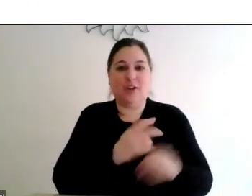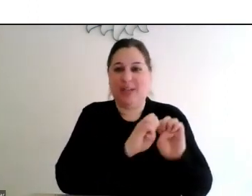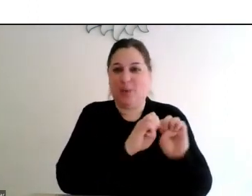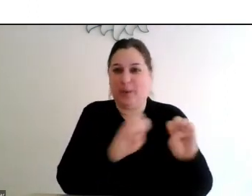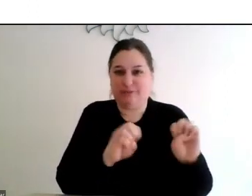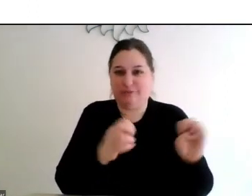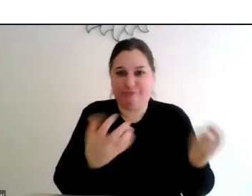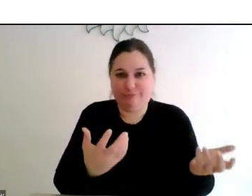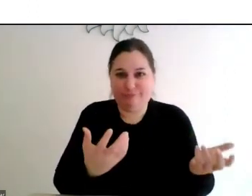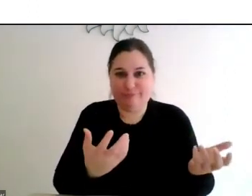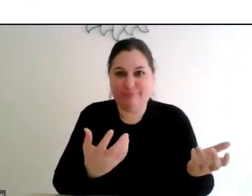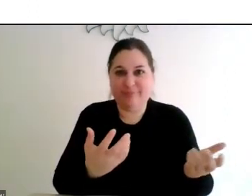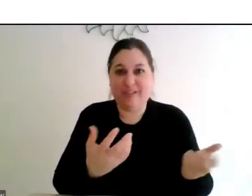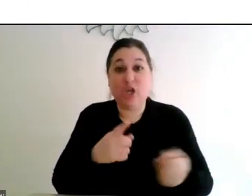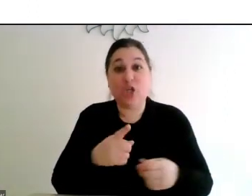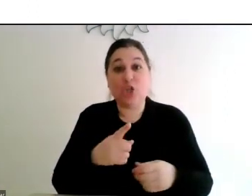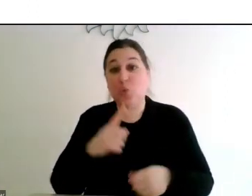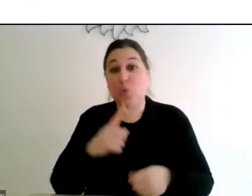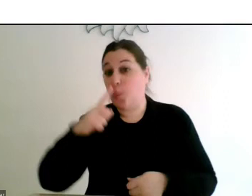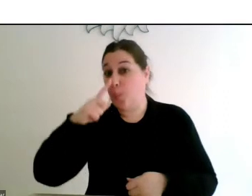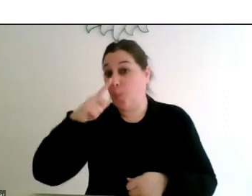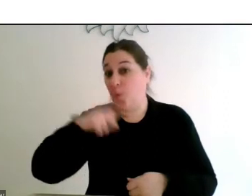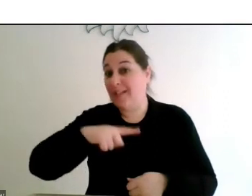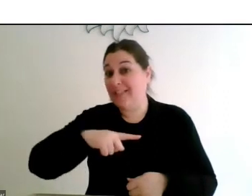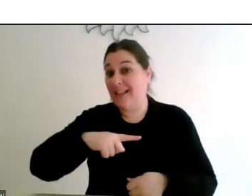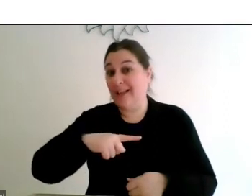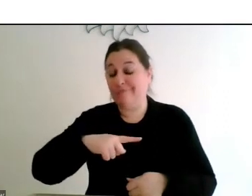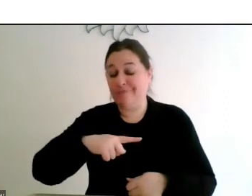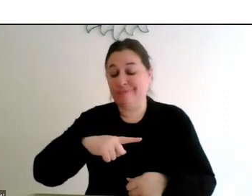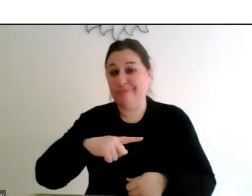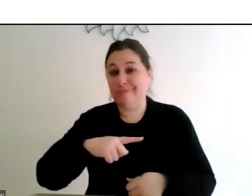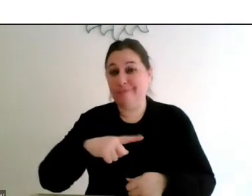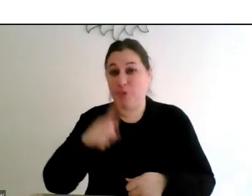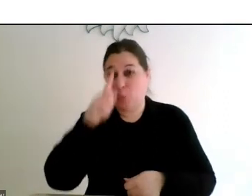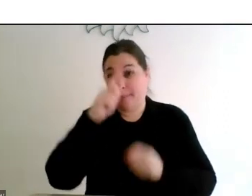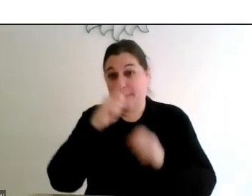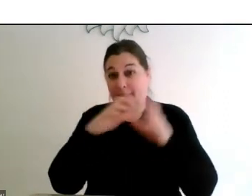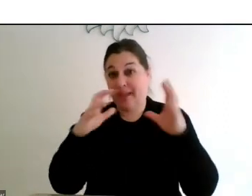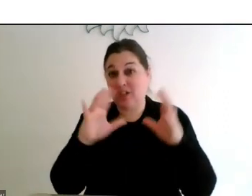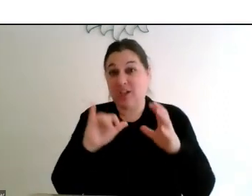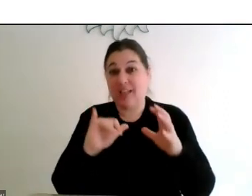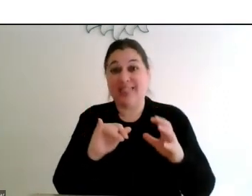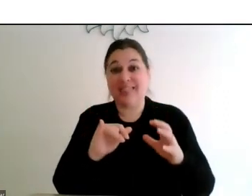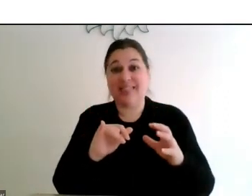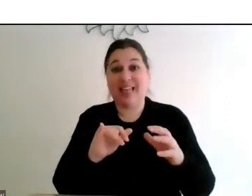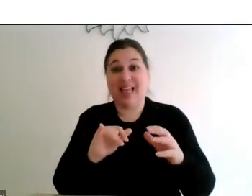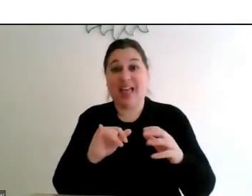inequality symbol is an equal sign and solve using inverses.